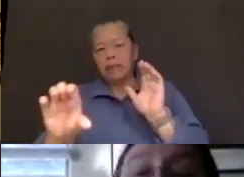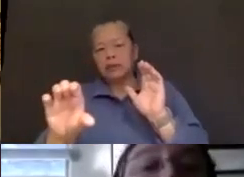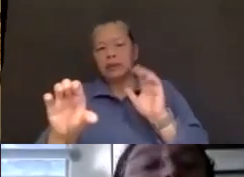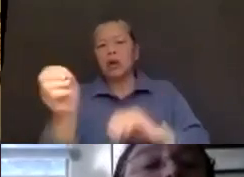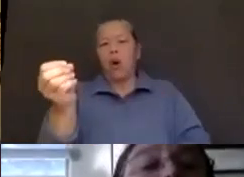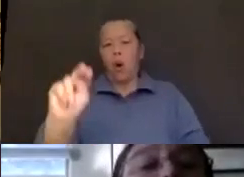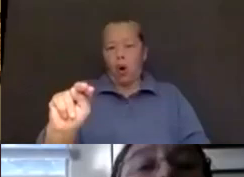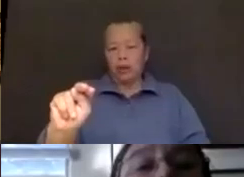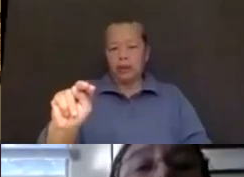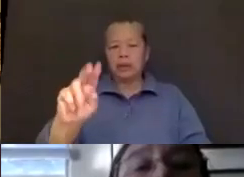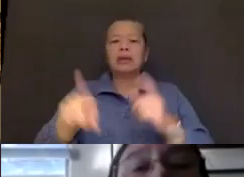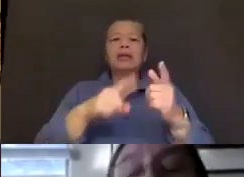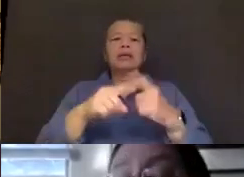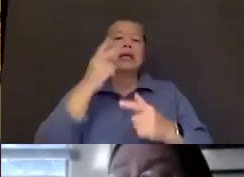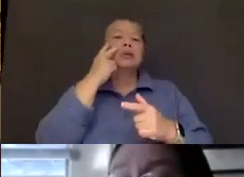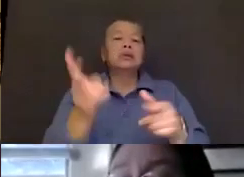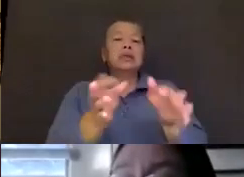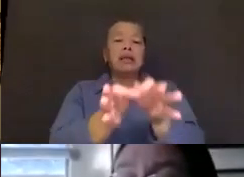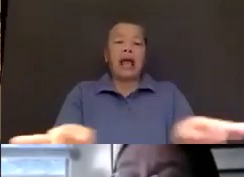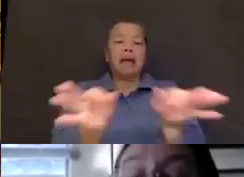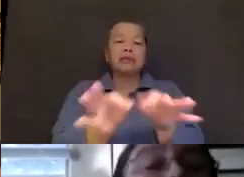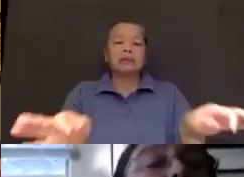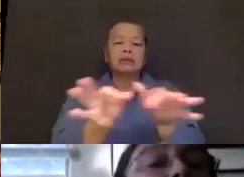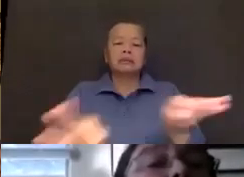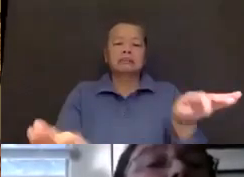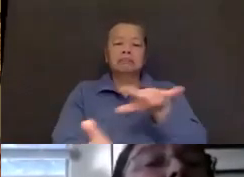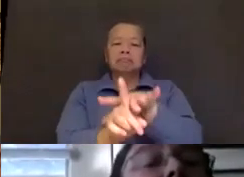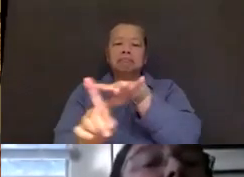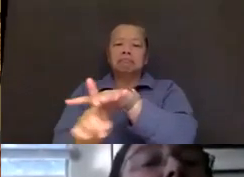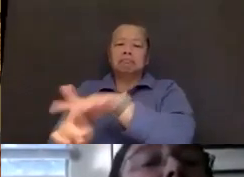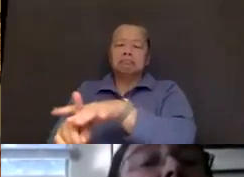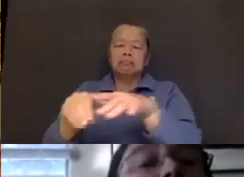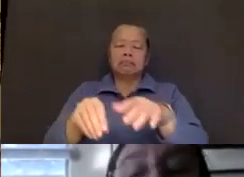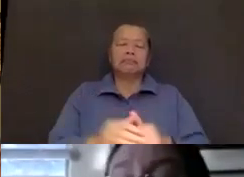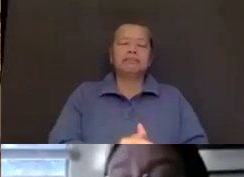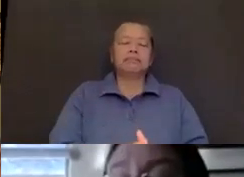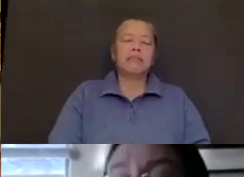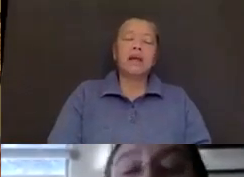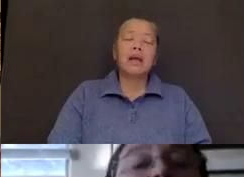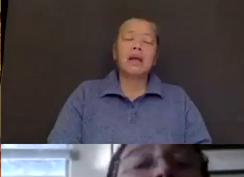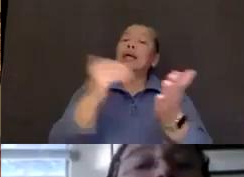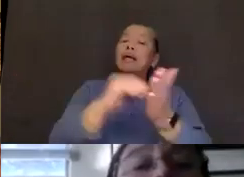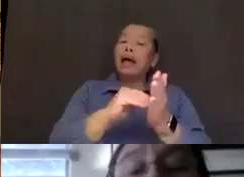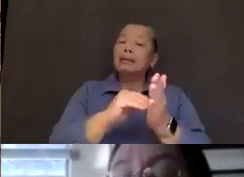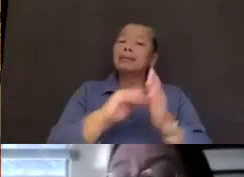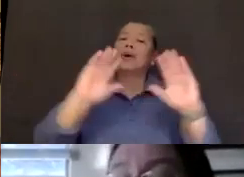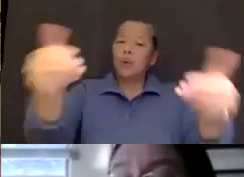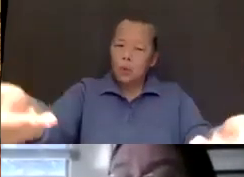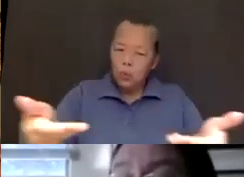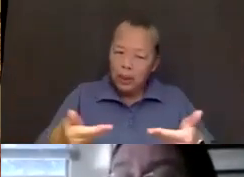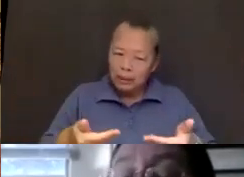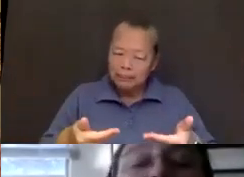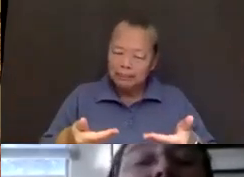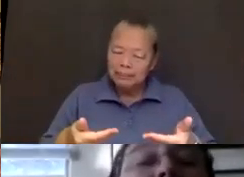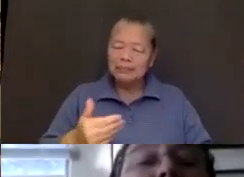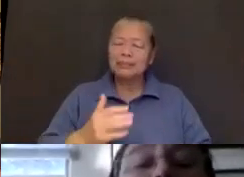do that, the closed captioning will pop up for you. So once again, I just want to say welcome. I'm